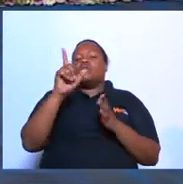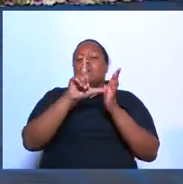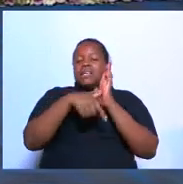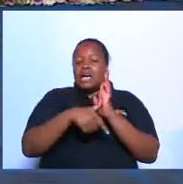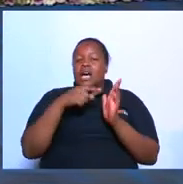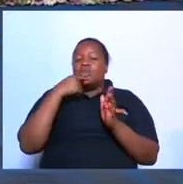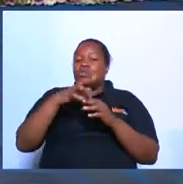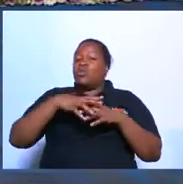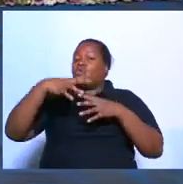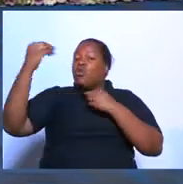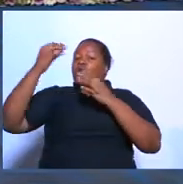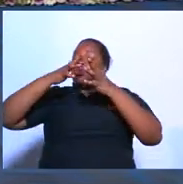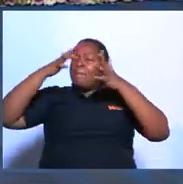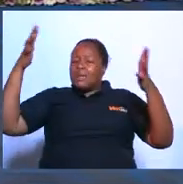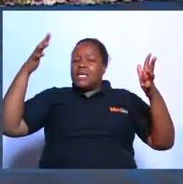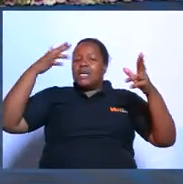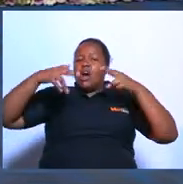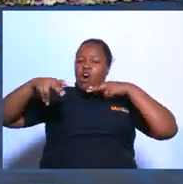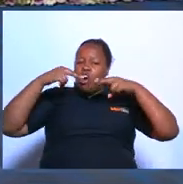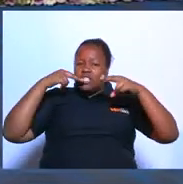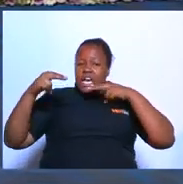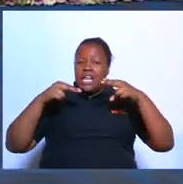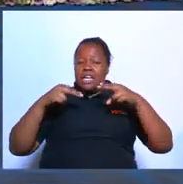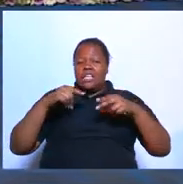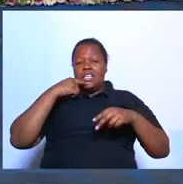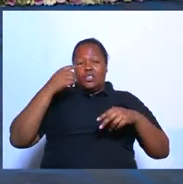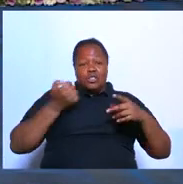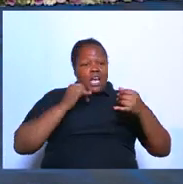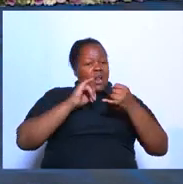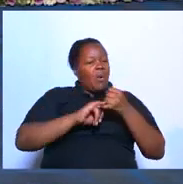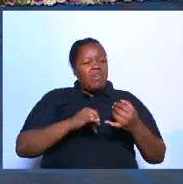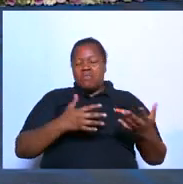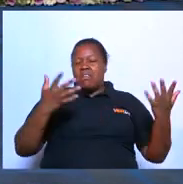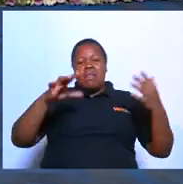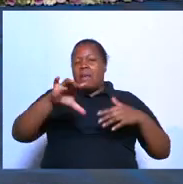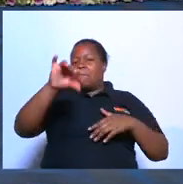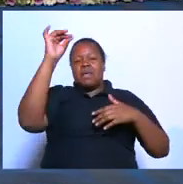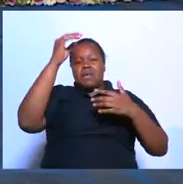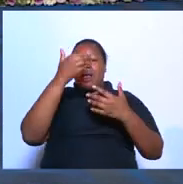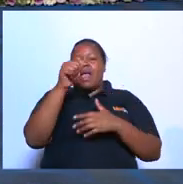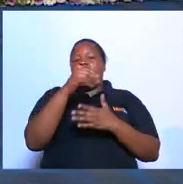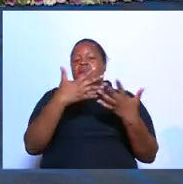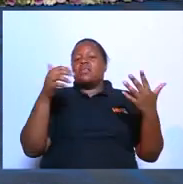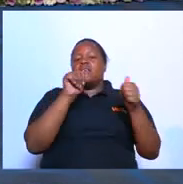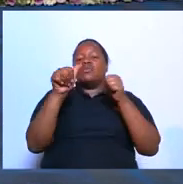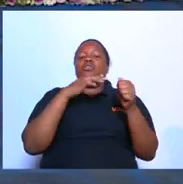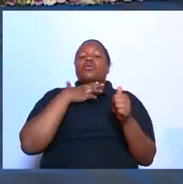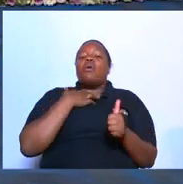you go to a big hotel order anything you want